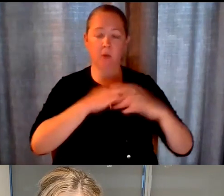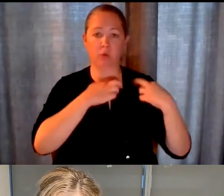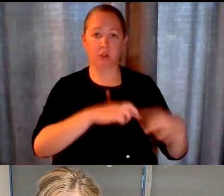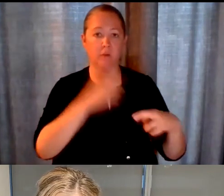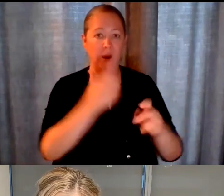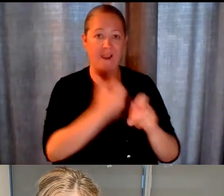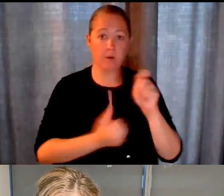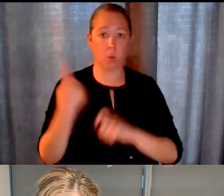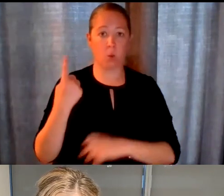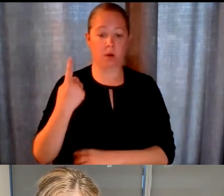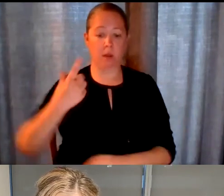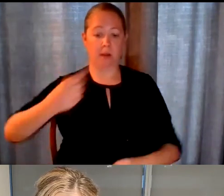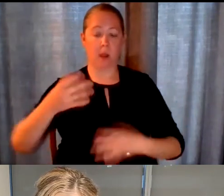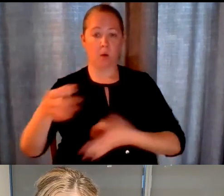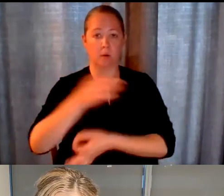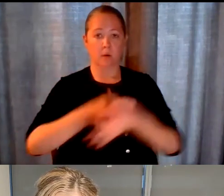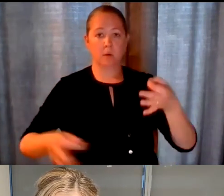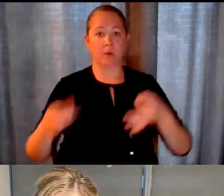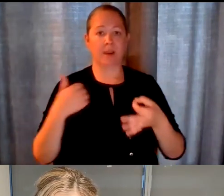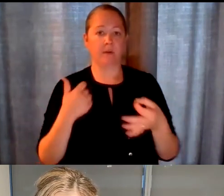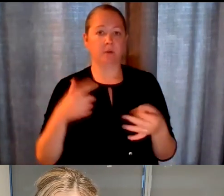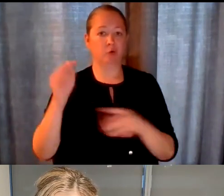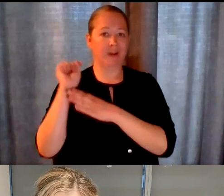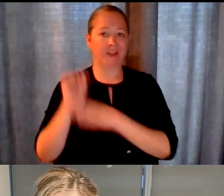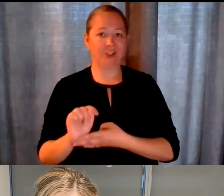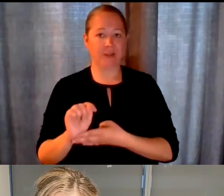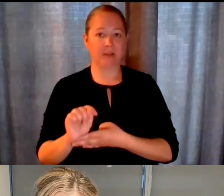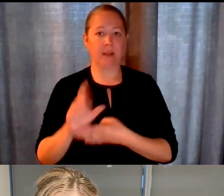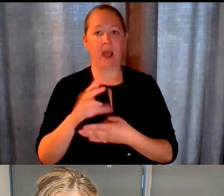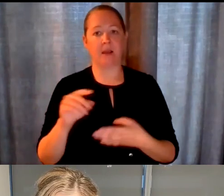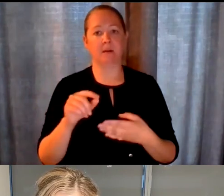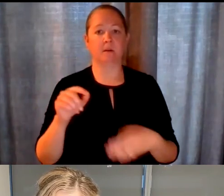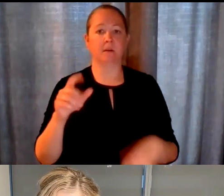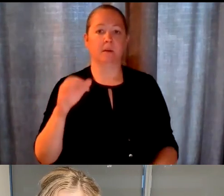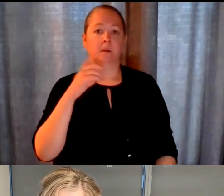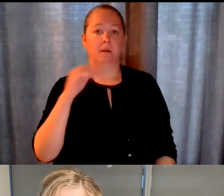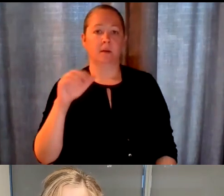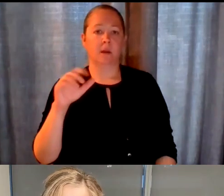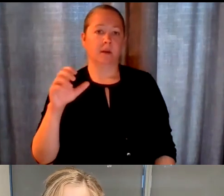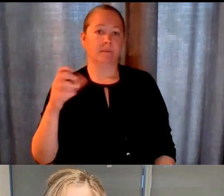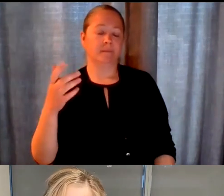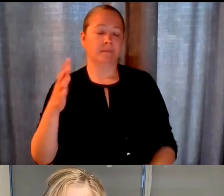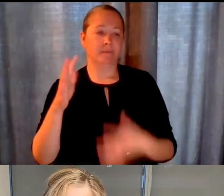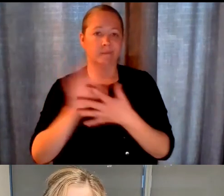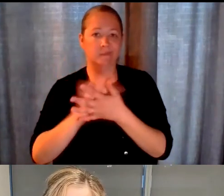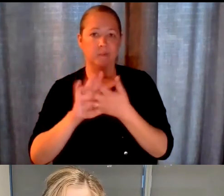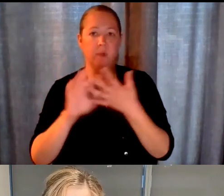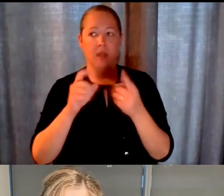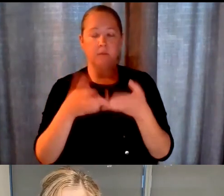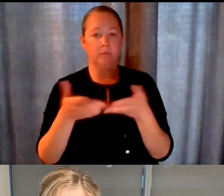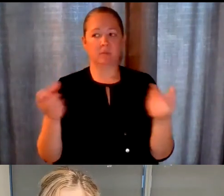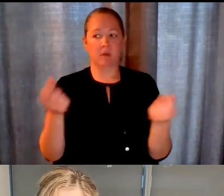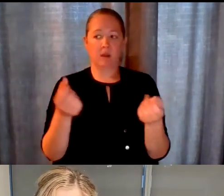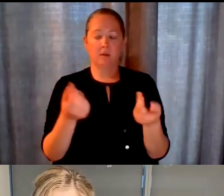is a history and tradition test. This is a fuzzy test, and it leaves a lot of space for justices who are not historians, who are